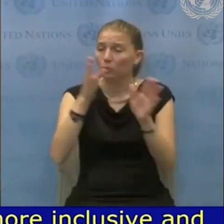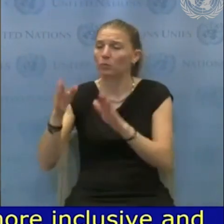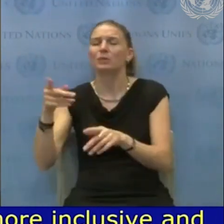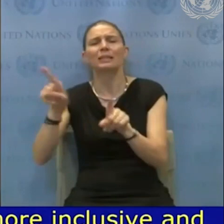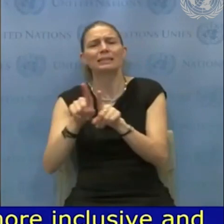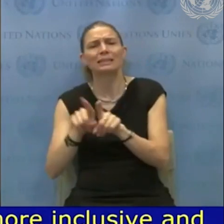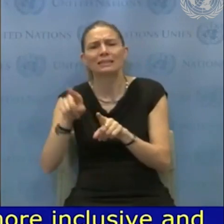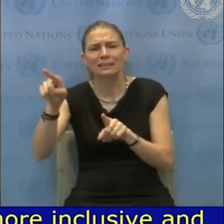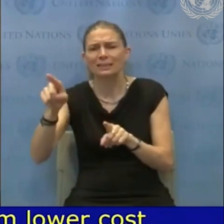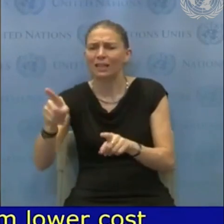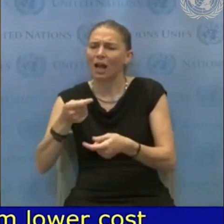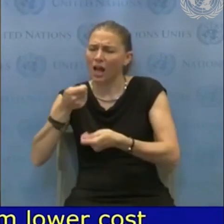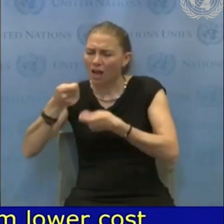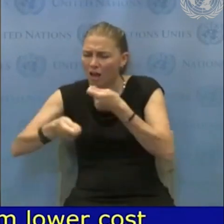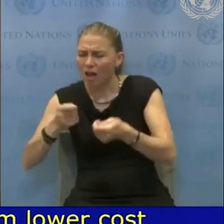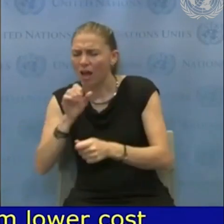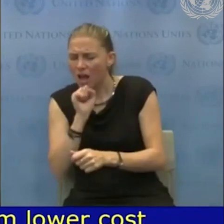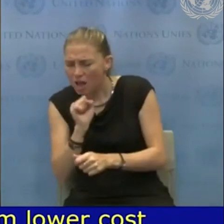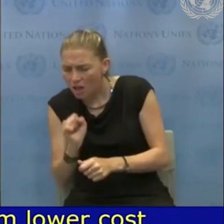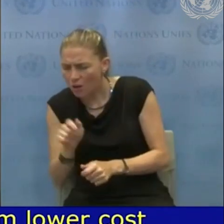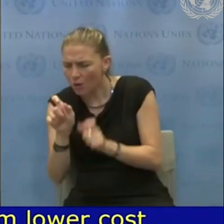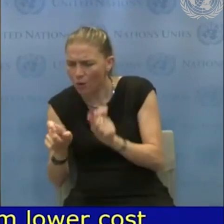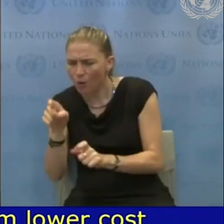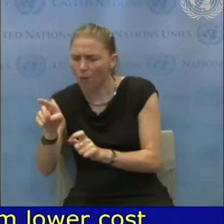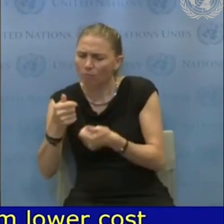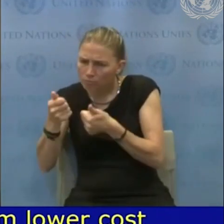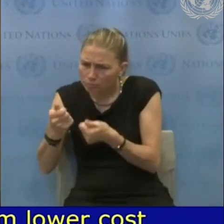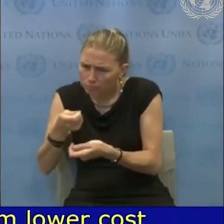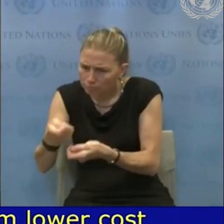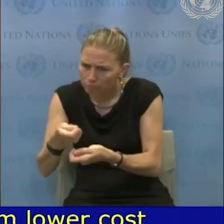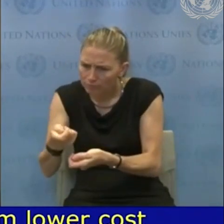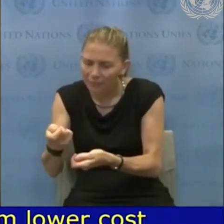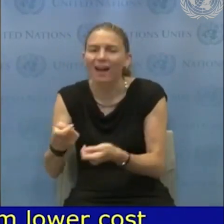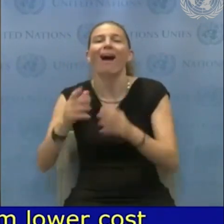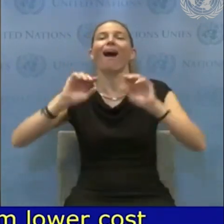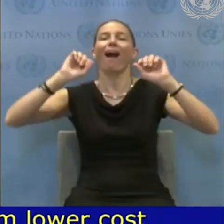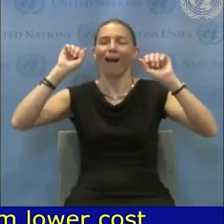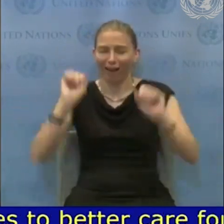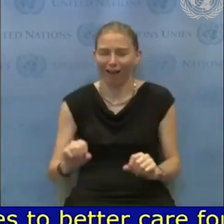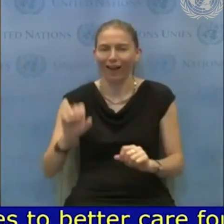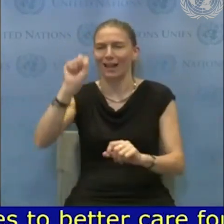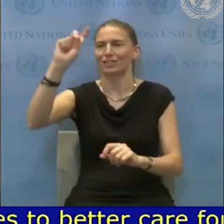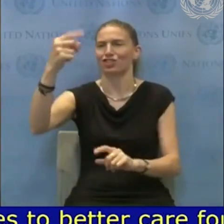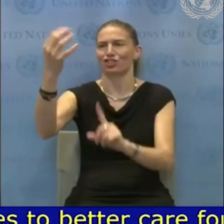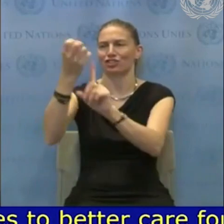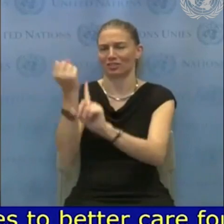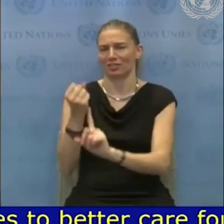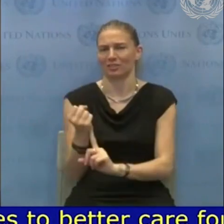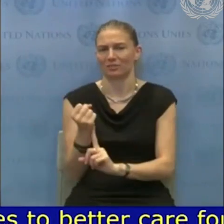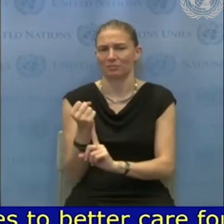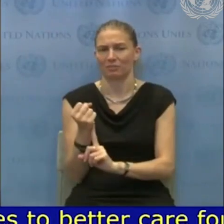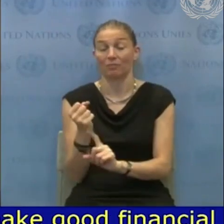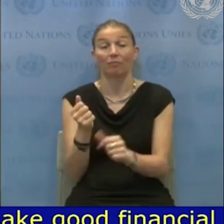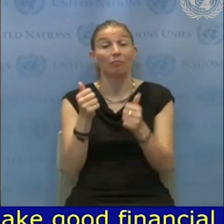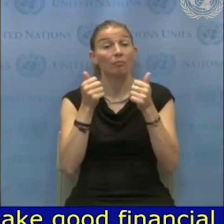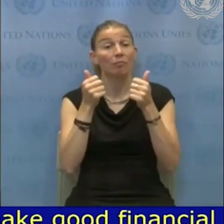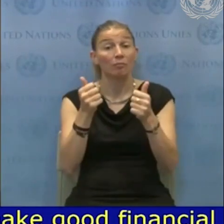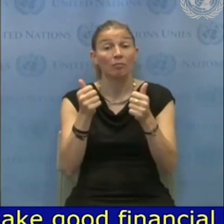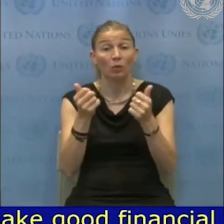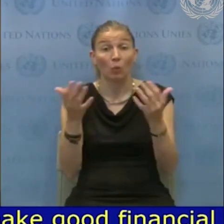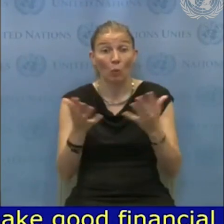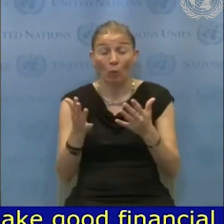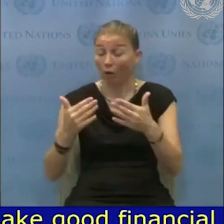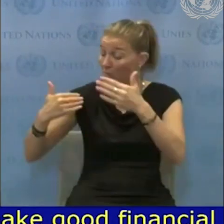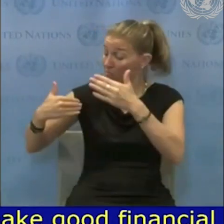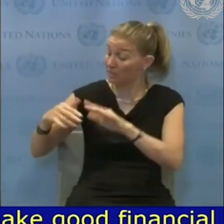returns while helping to contribute to meeting the global goals. And the good news is that in the last decade, we've seen attitudes